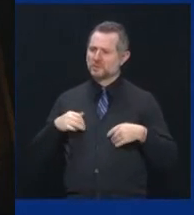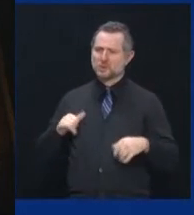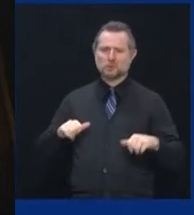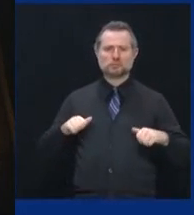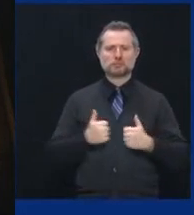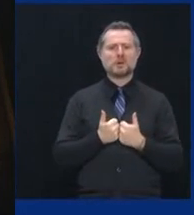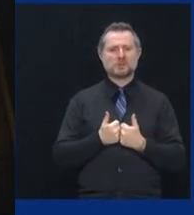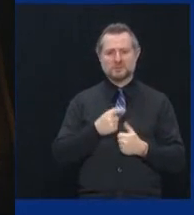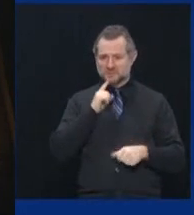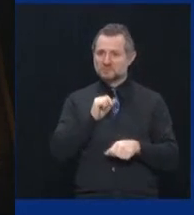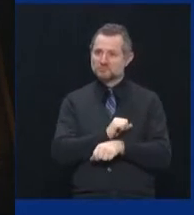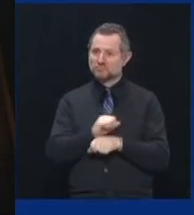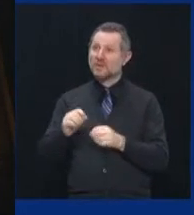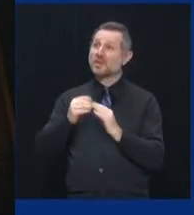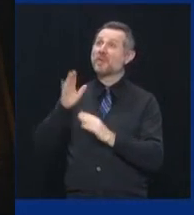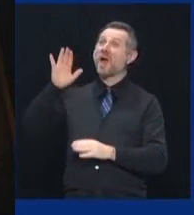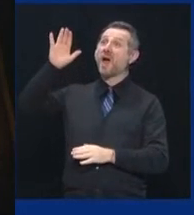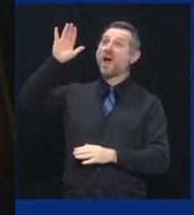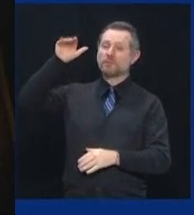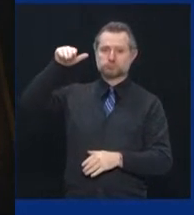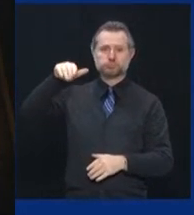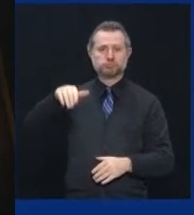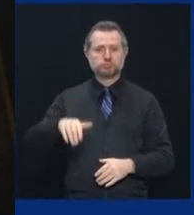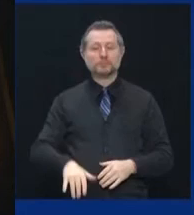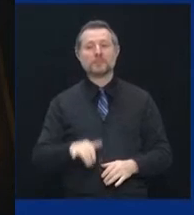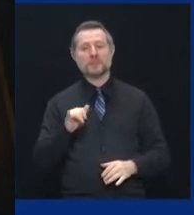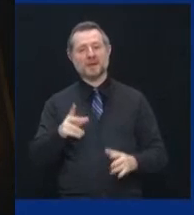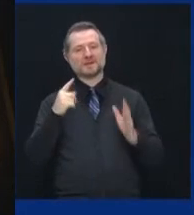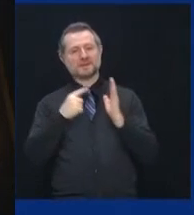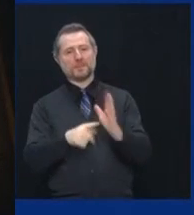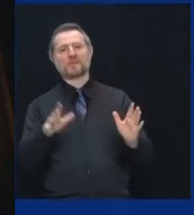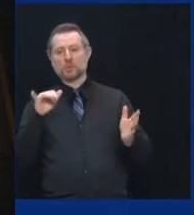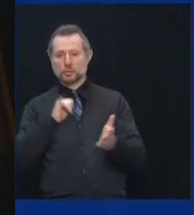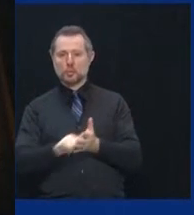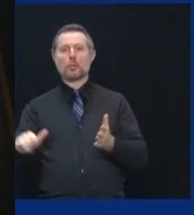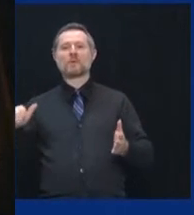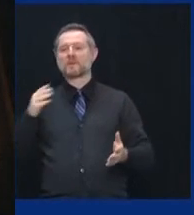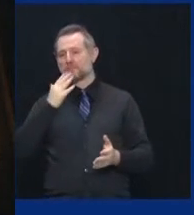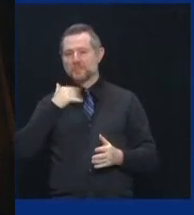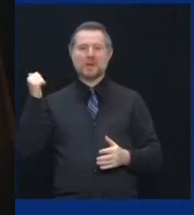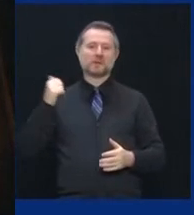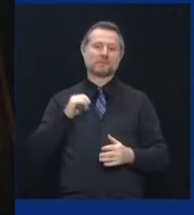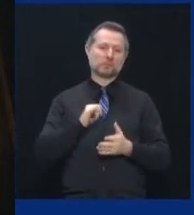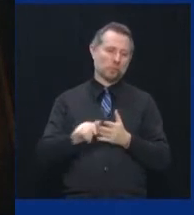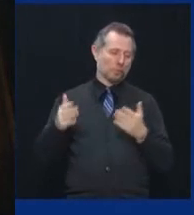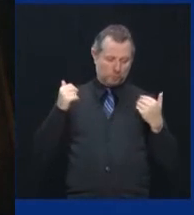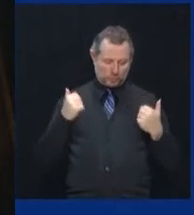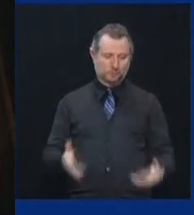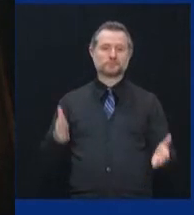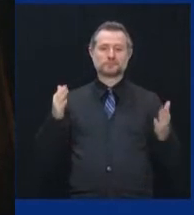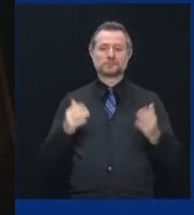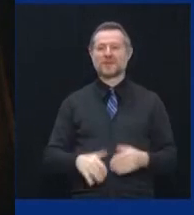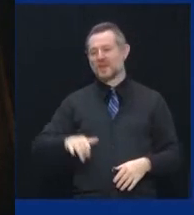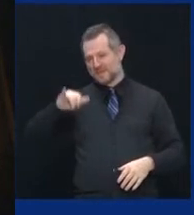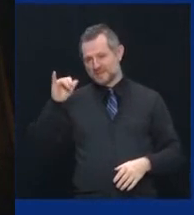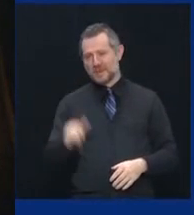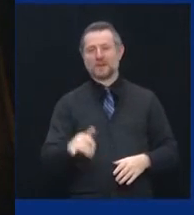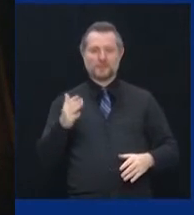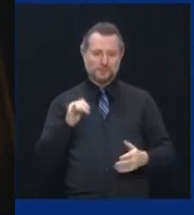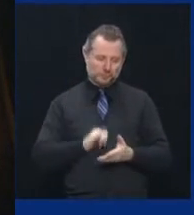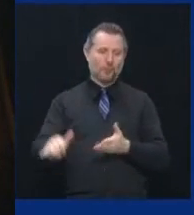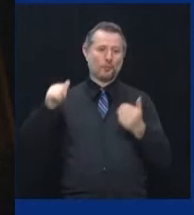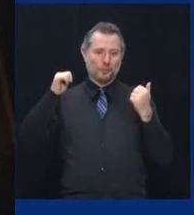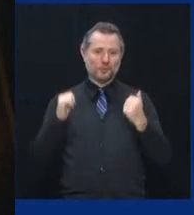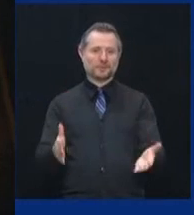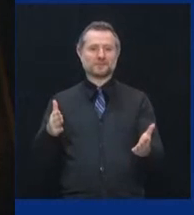That is New York at her best. That is the New York miracle. Time and again, we have